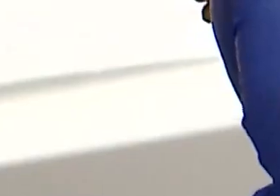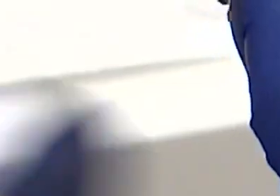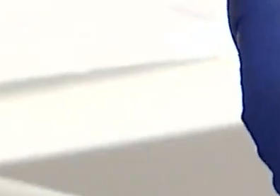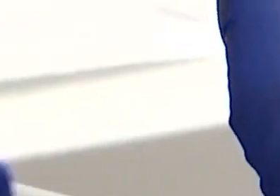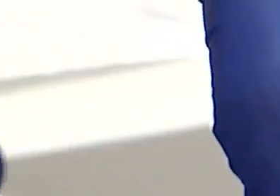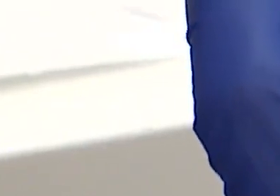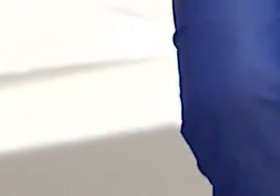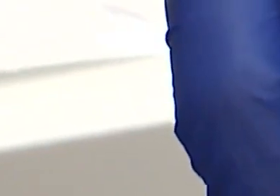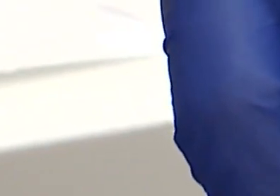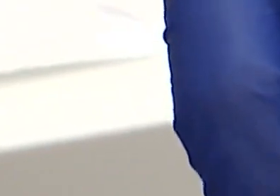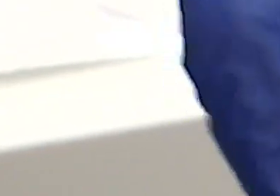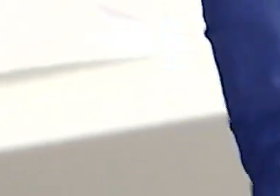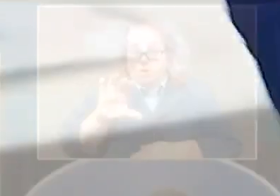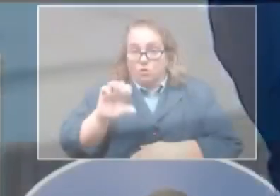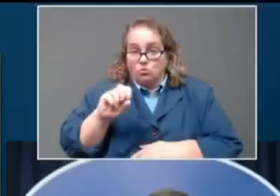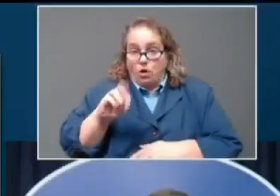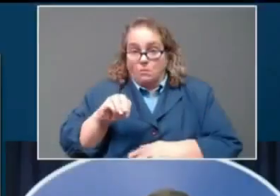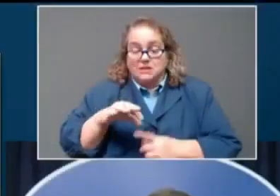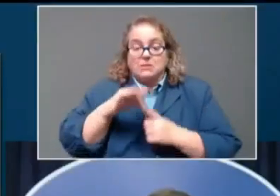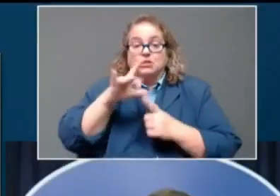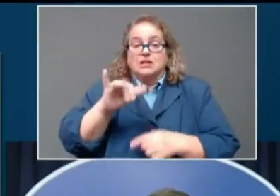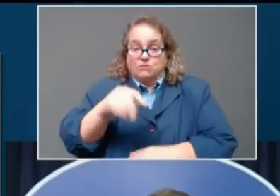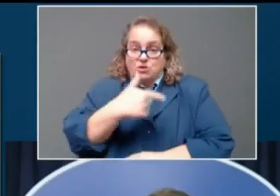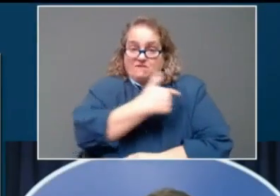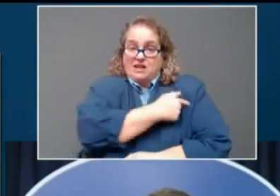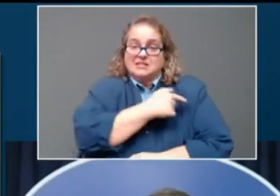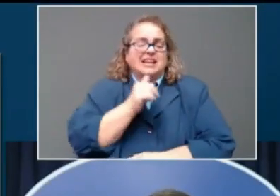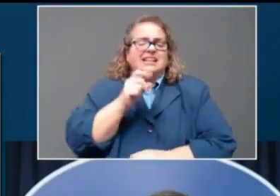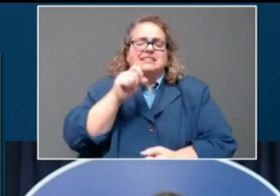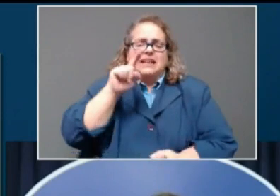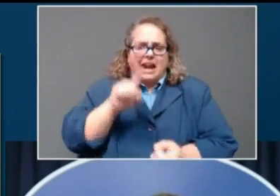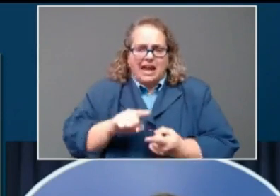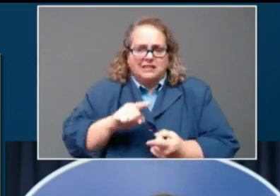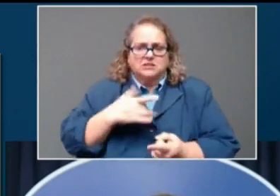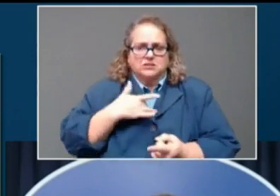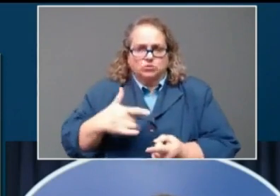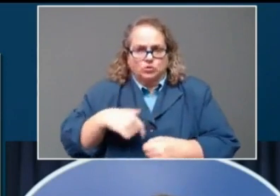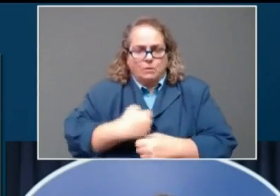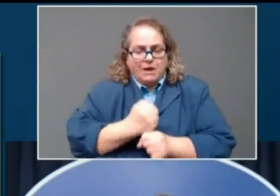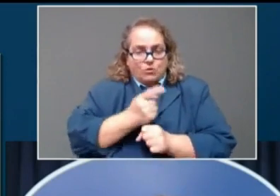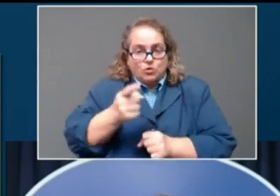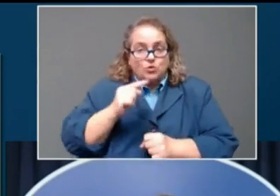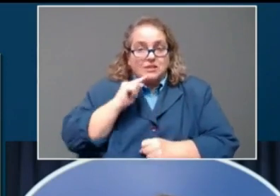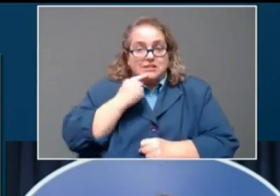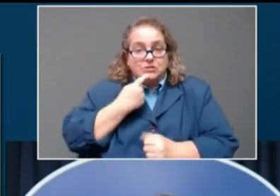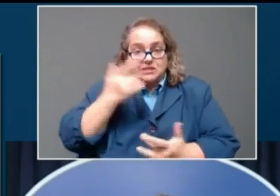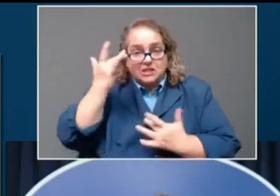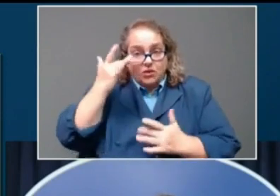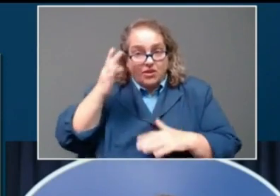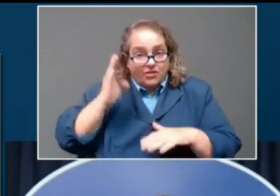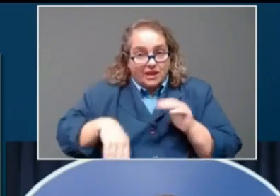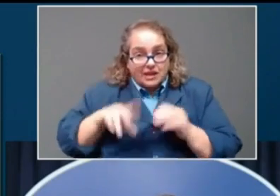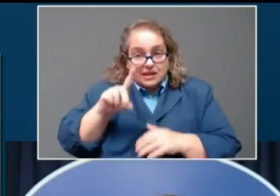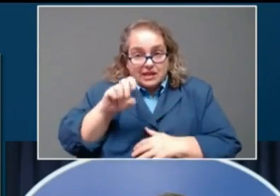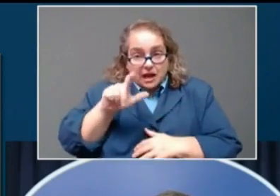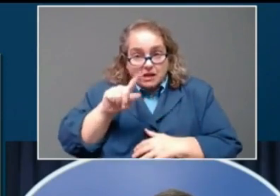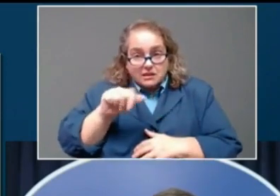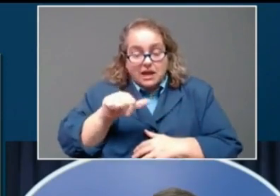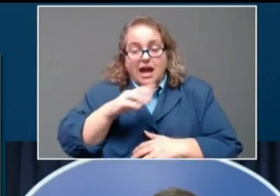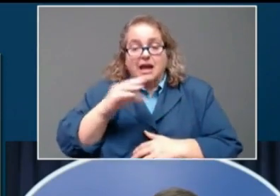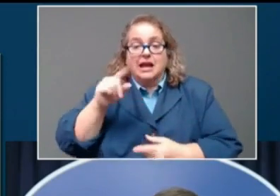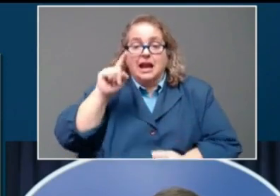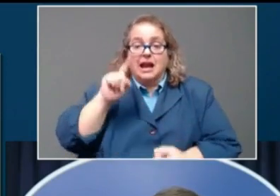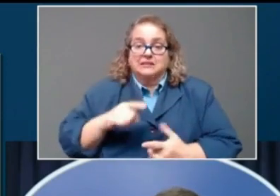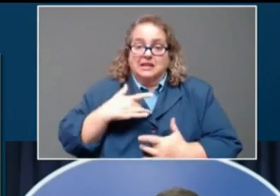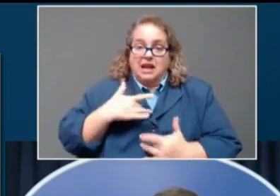especially if you're vaccinated, is less likely to make you seriously ill than Delta and it is less likely to cause death than